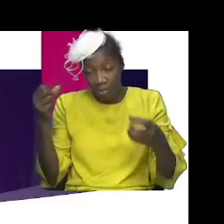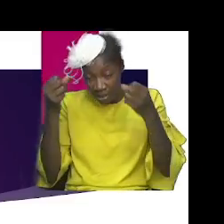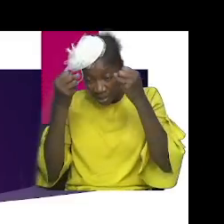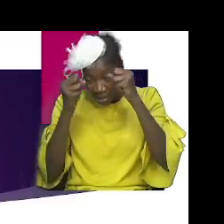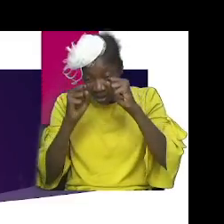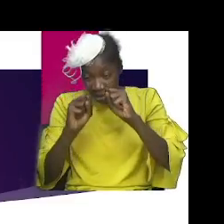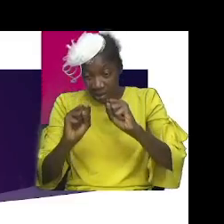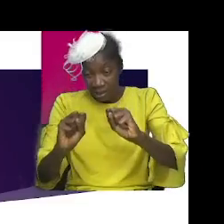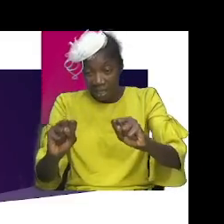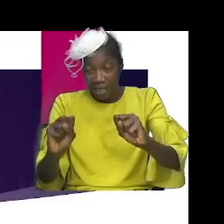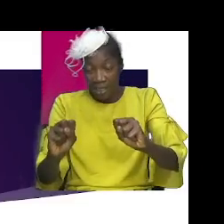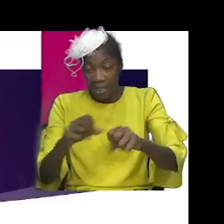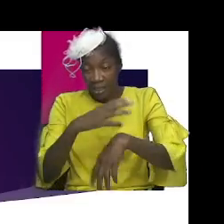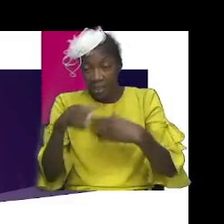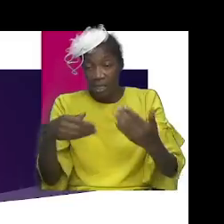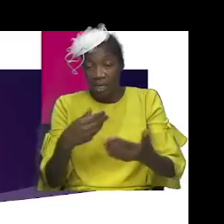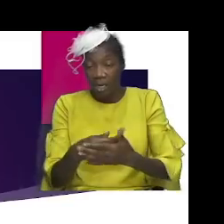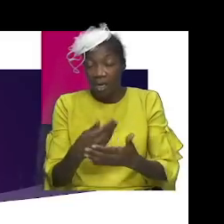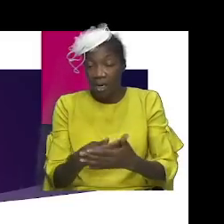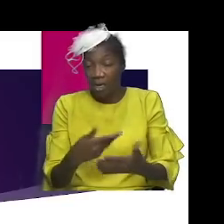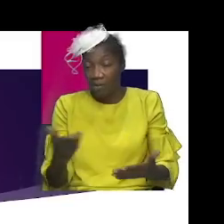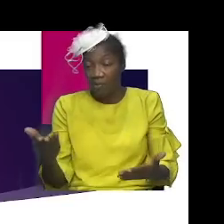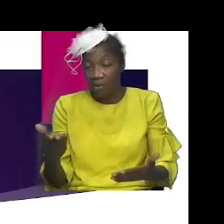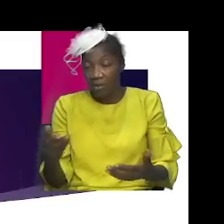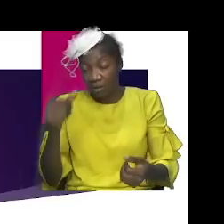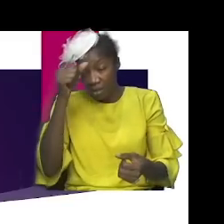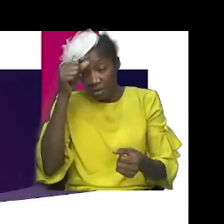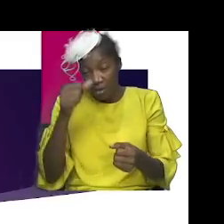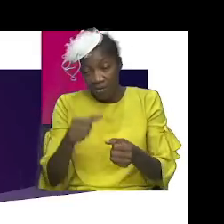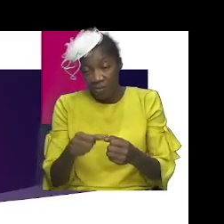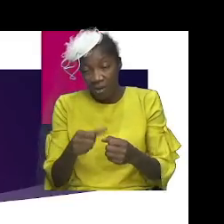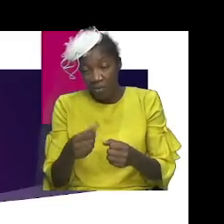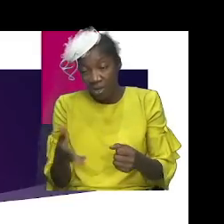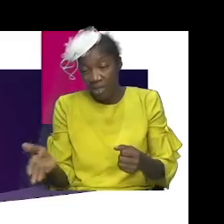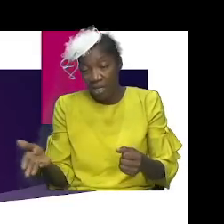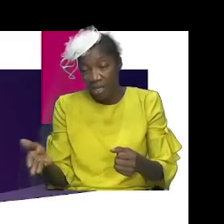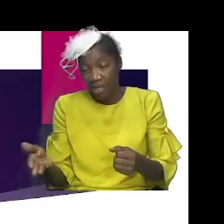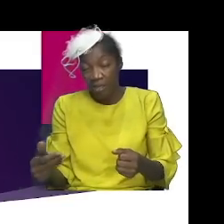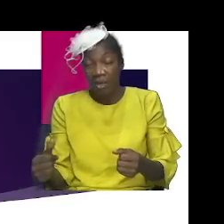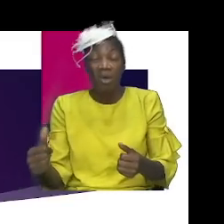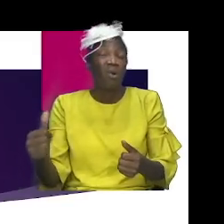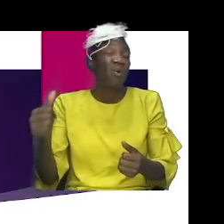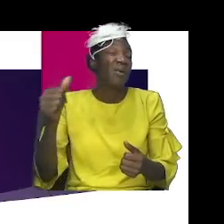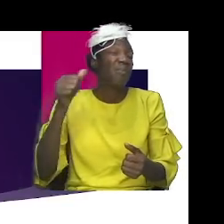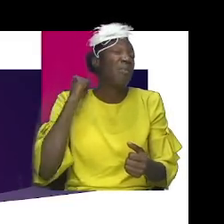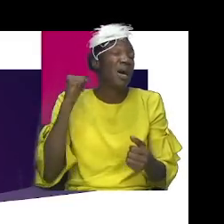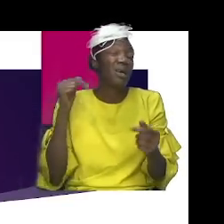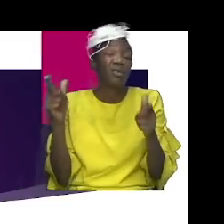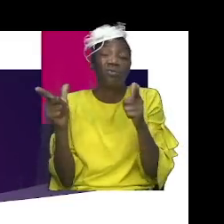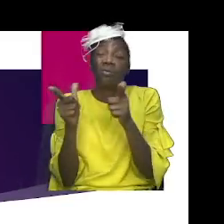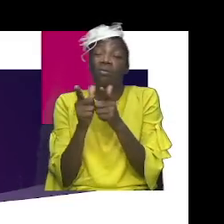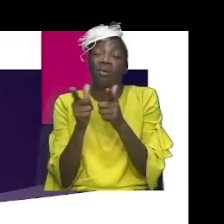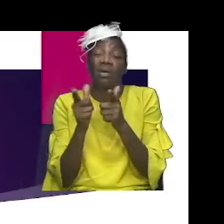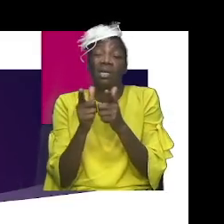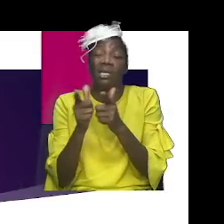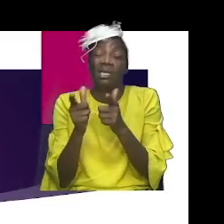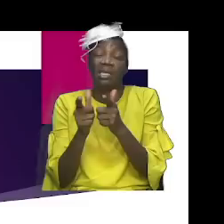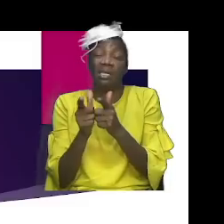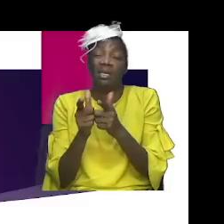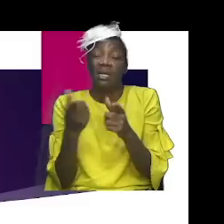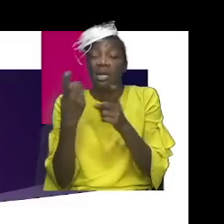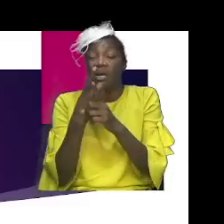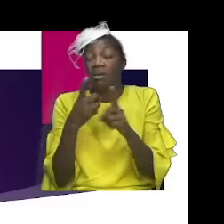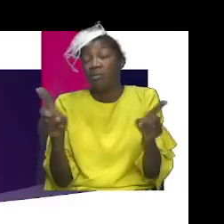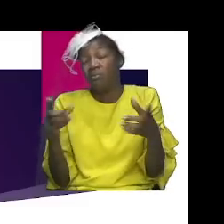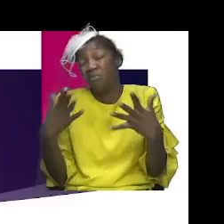are able to remember things going all the way back to our youth. And even if we don't remember them now, for different